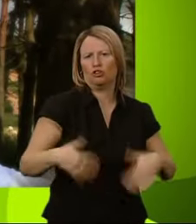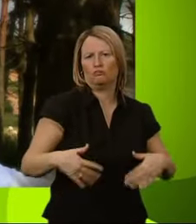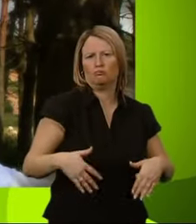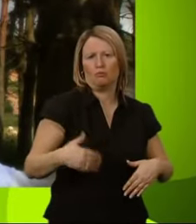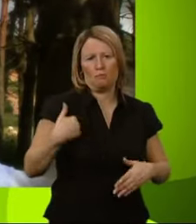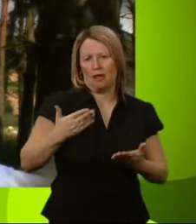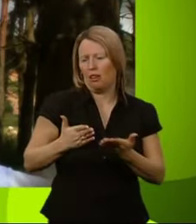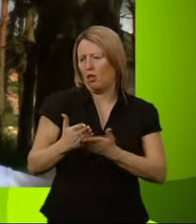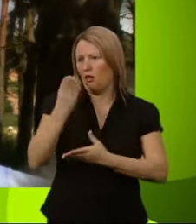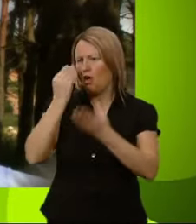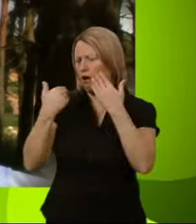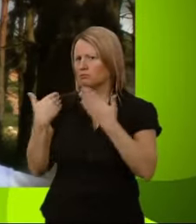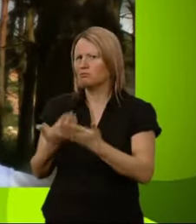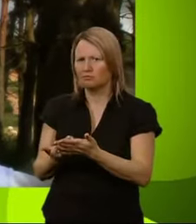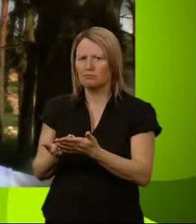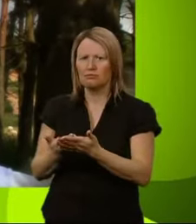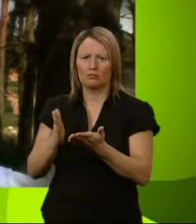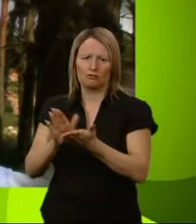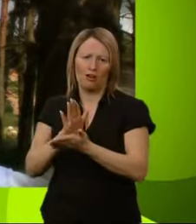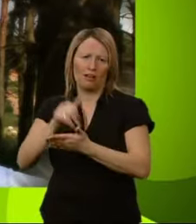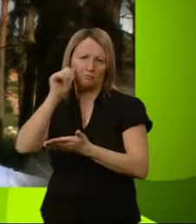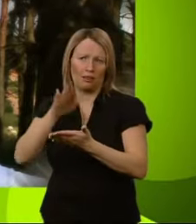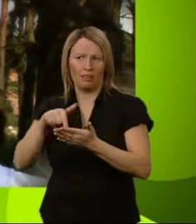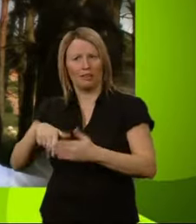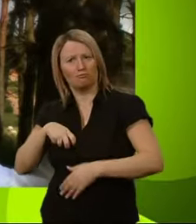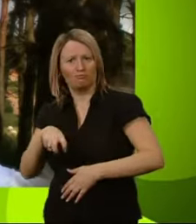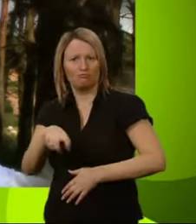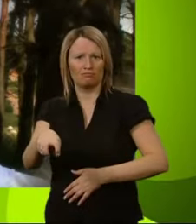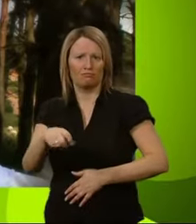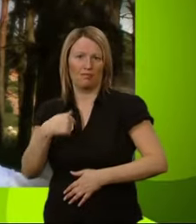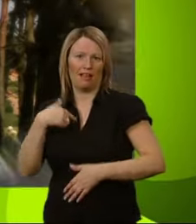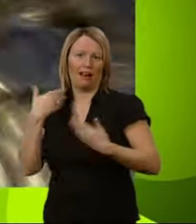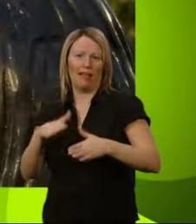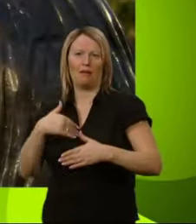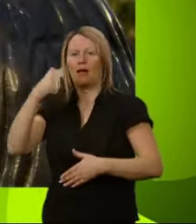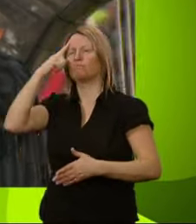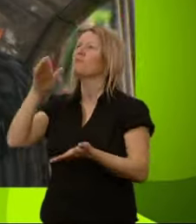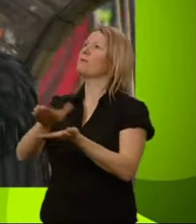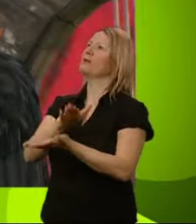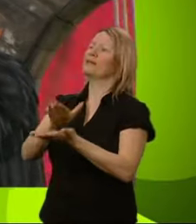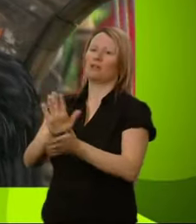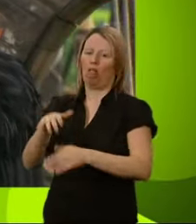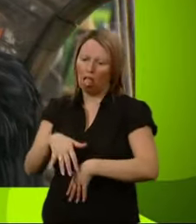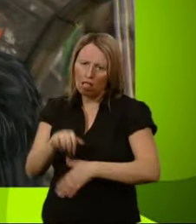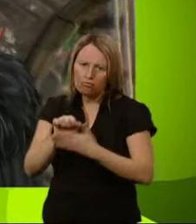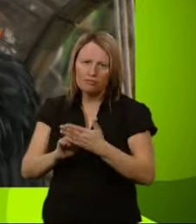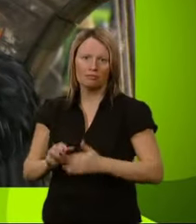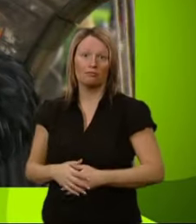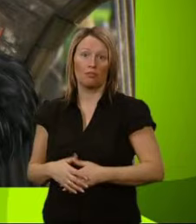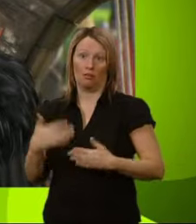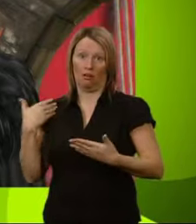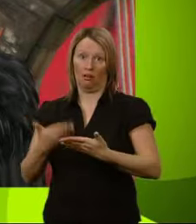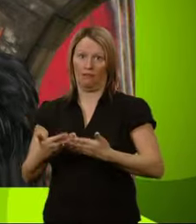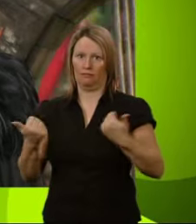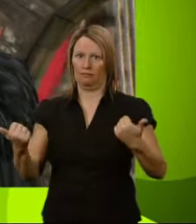many things. I've thoroughly enjoyed my experience on the quest, and I'm going to leave with my head held high. The road to becoming ultimate